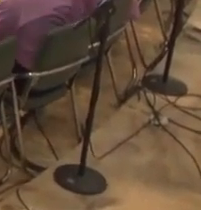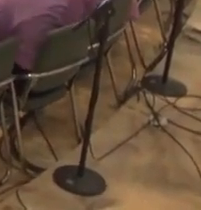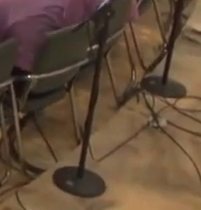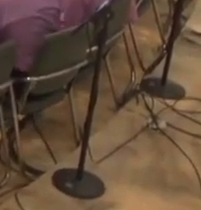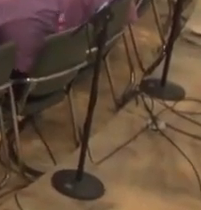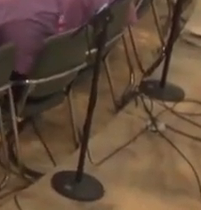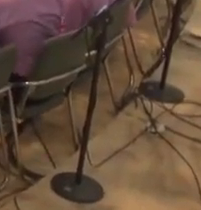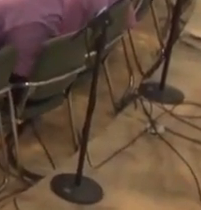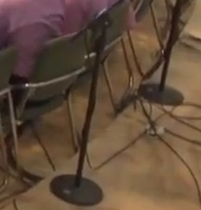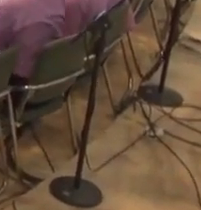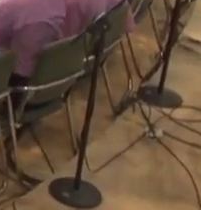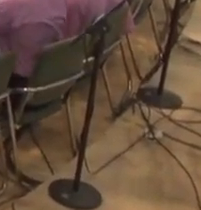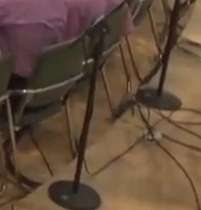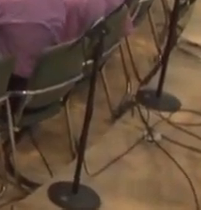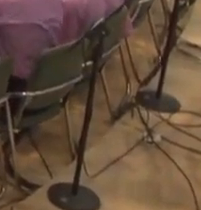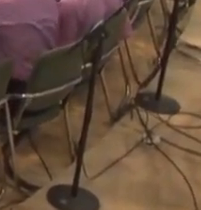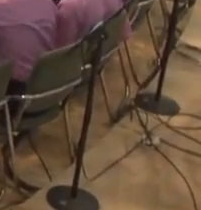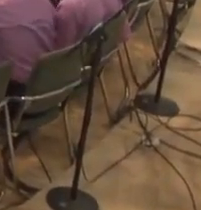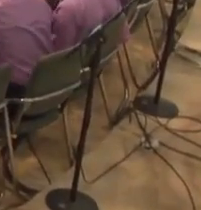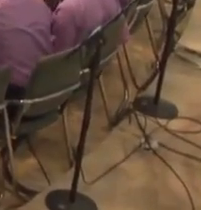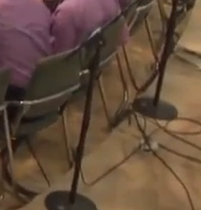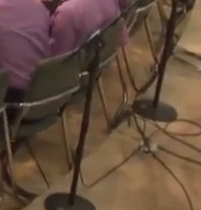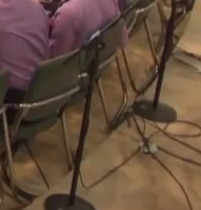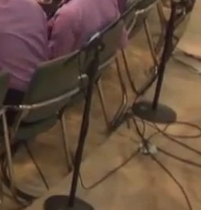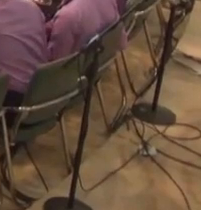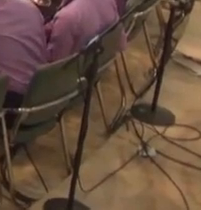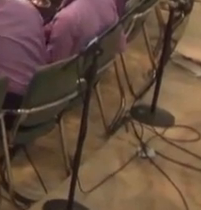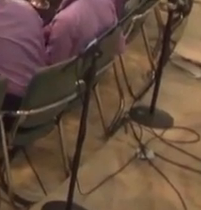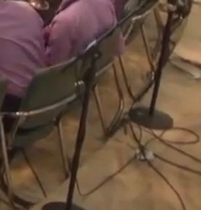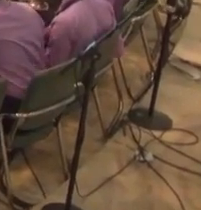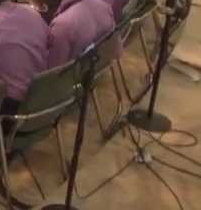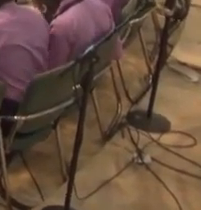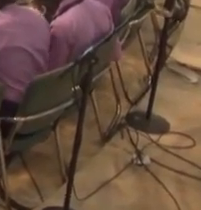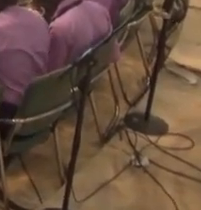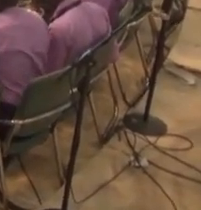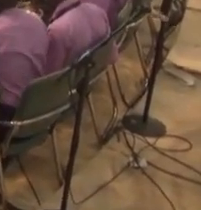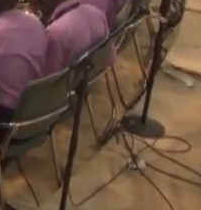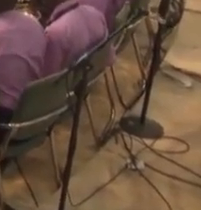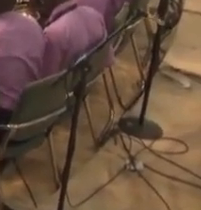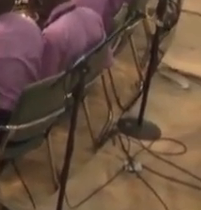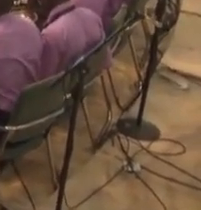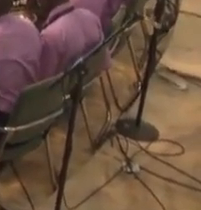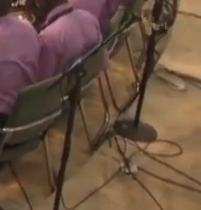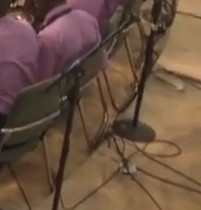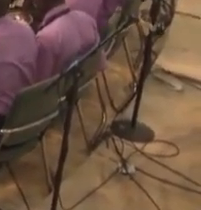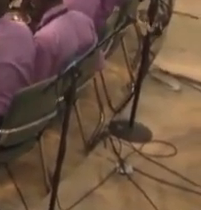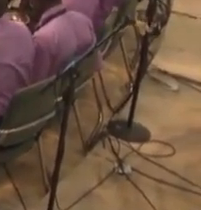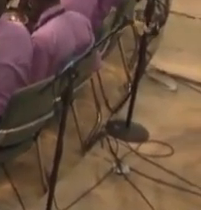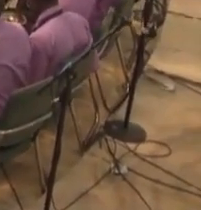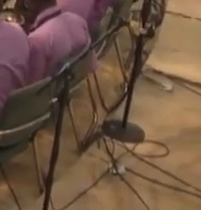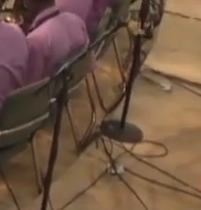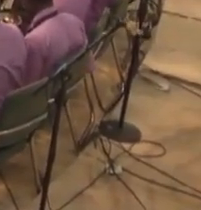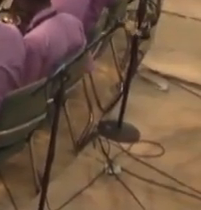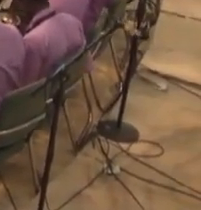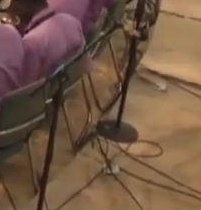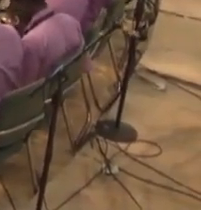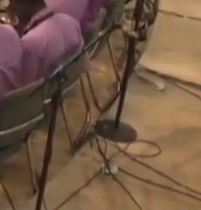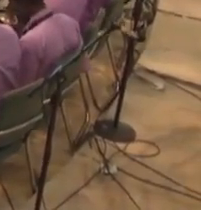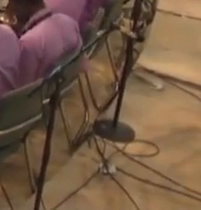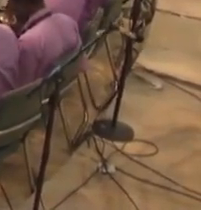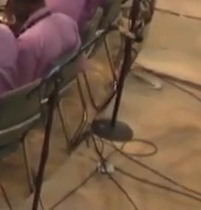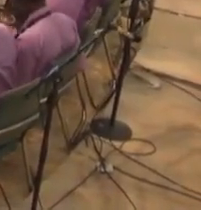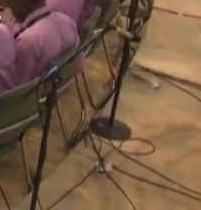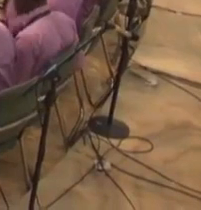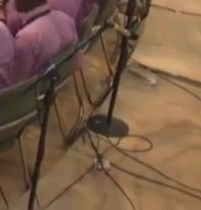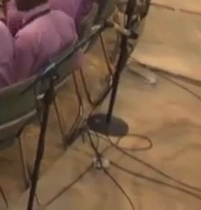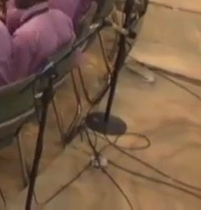will your anchor hold the uncle hold in the storms of life when the clouds